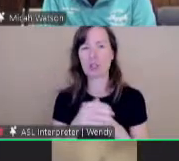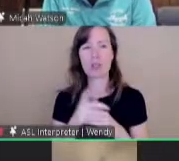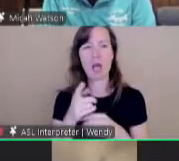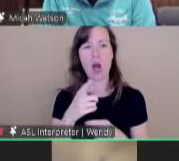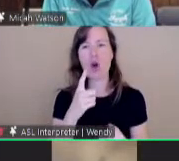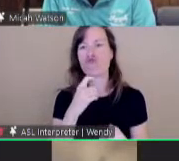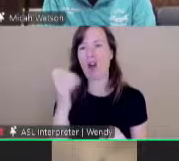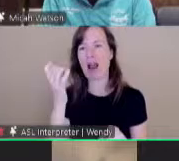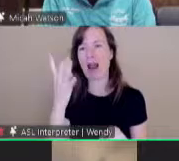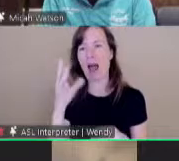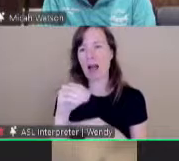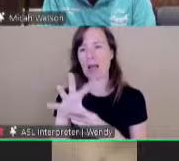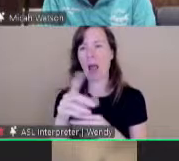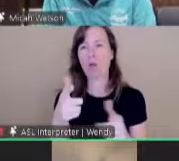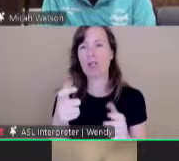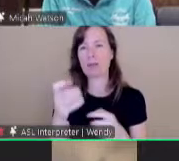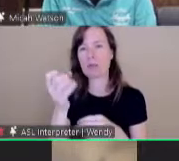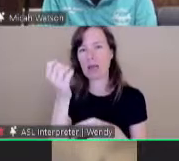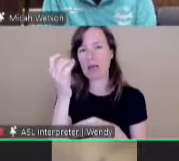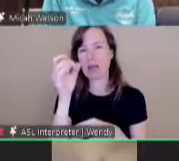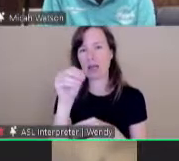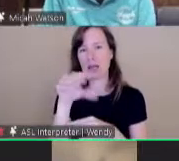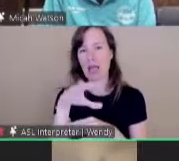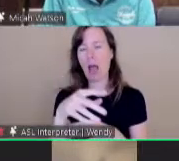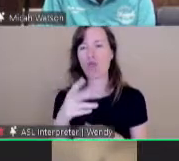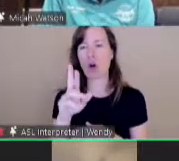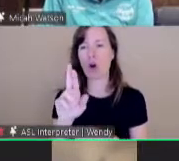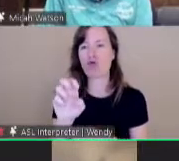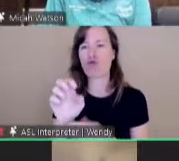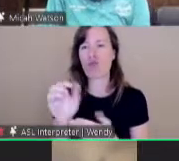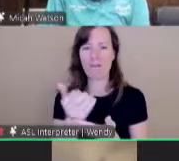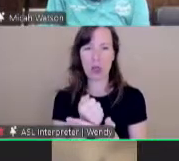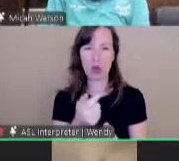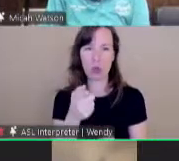camera revenue is being presented.